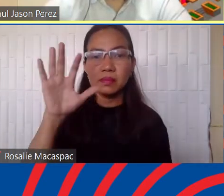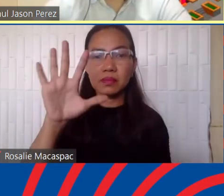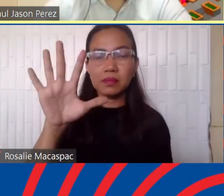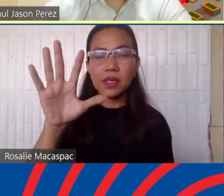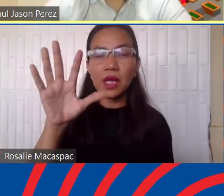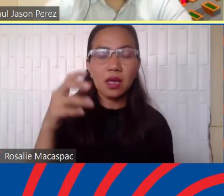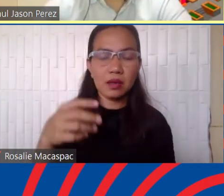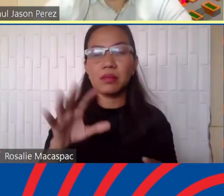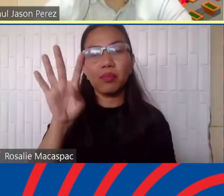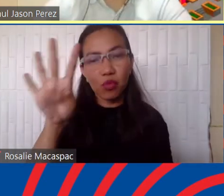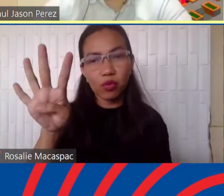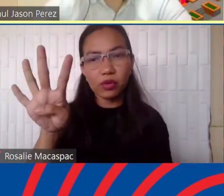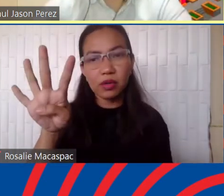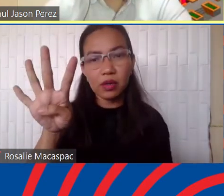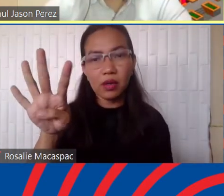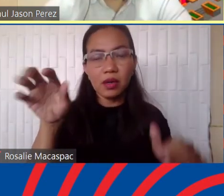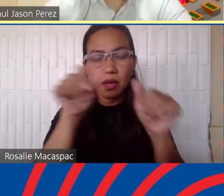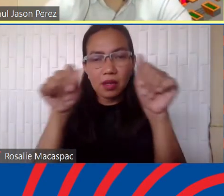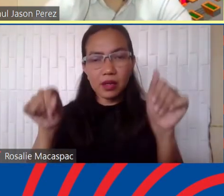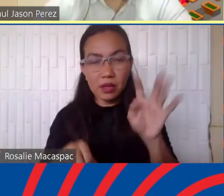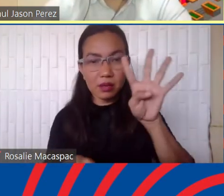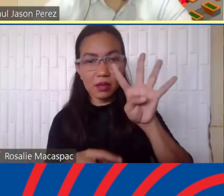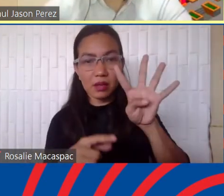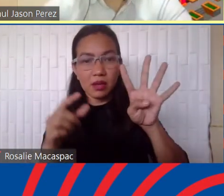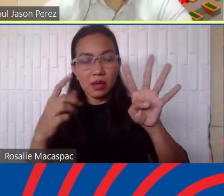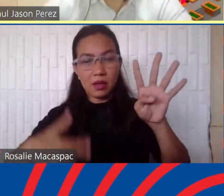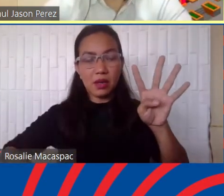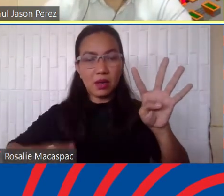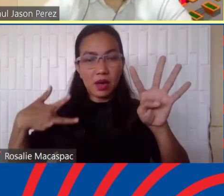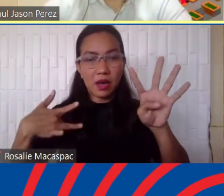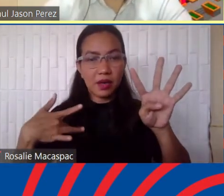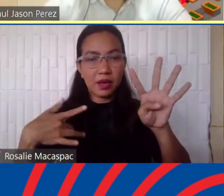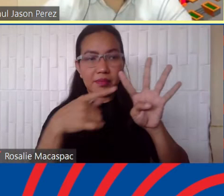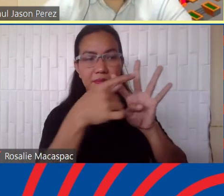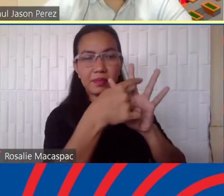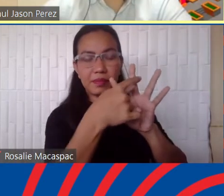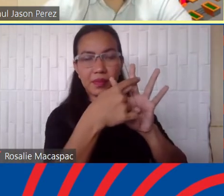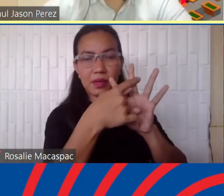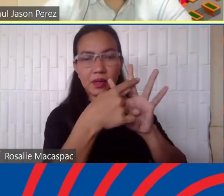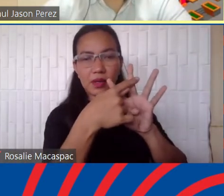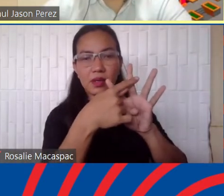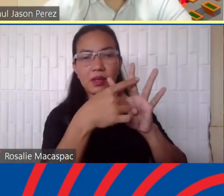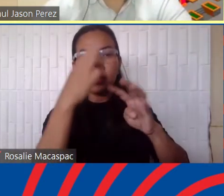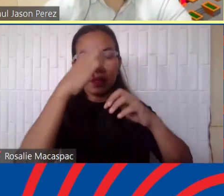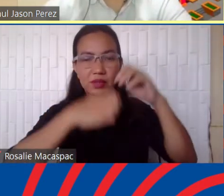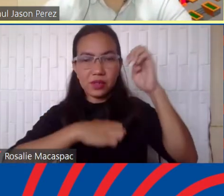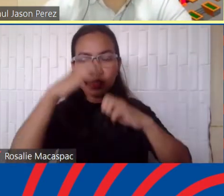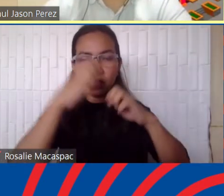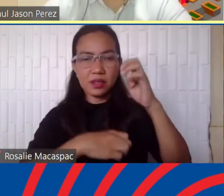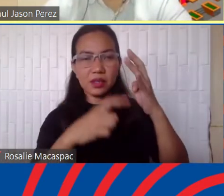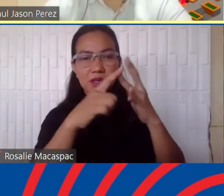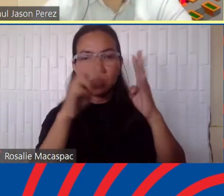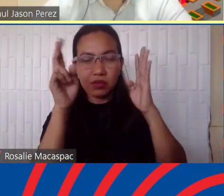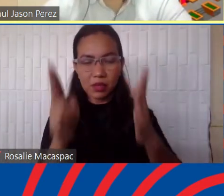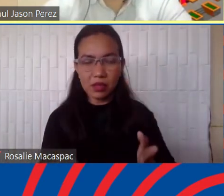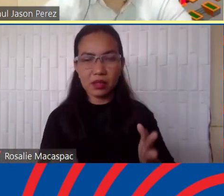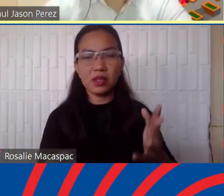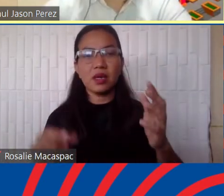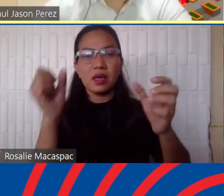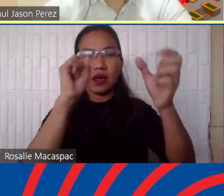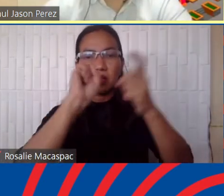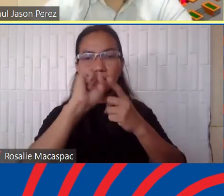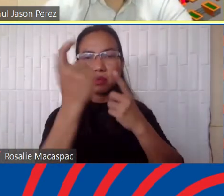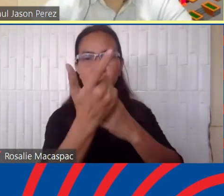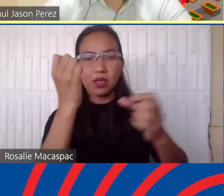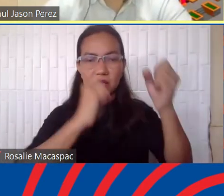four areas. We have life sciences, natural sciences, engineering sciences, and humanities and social sciences.